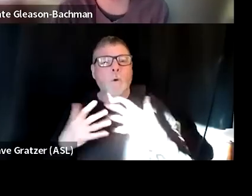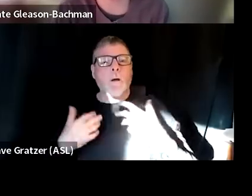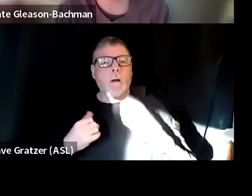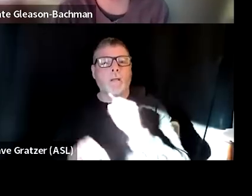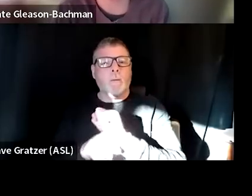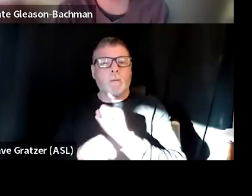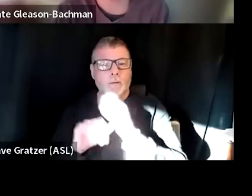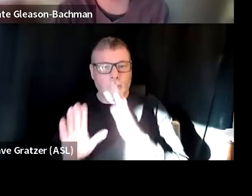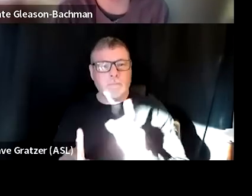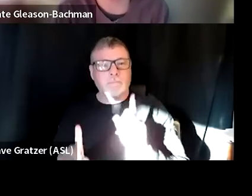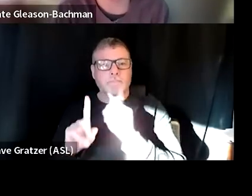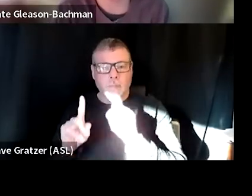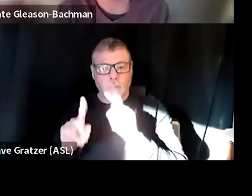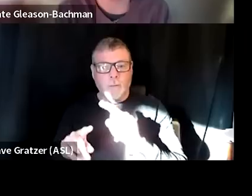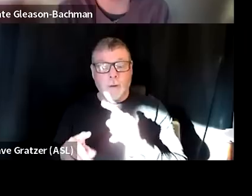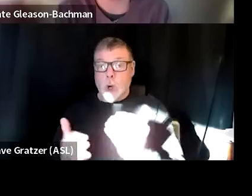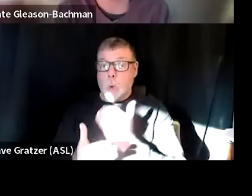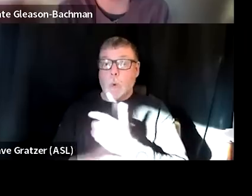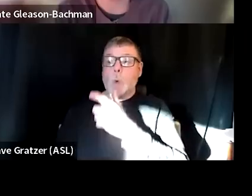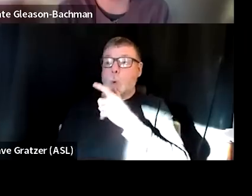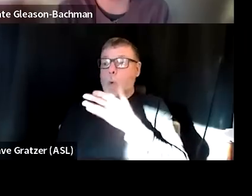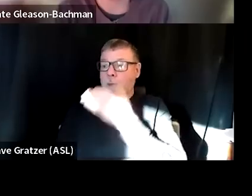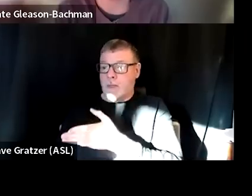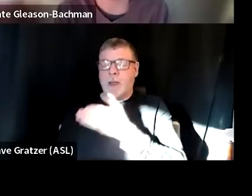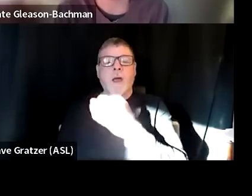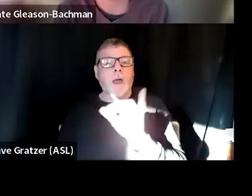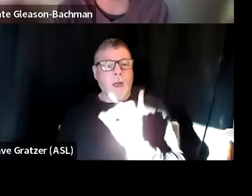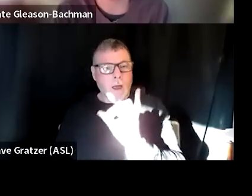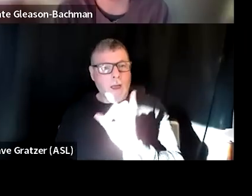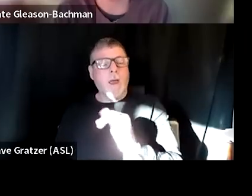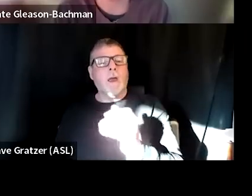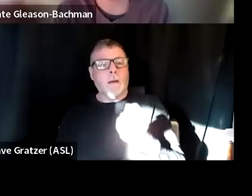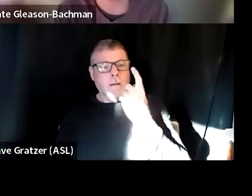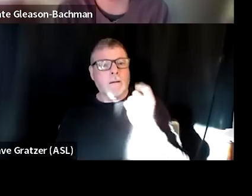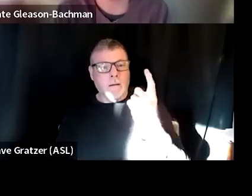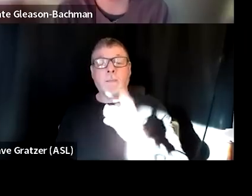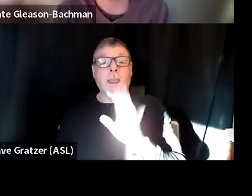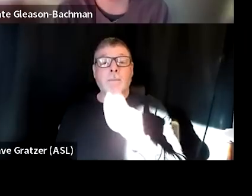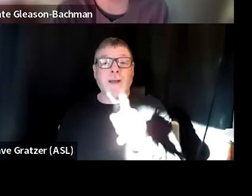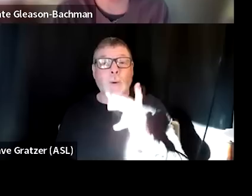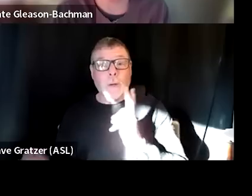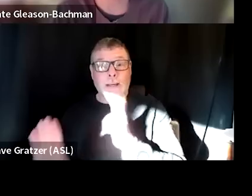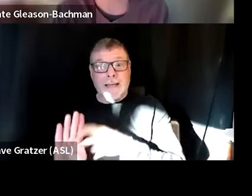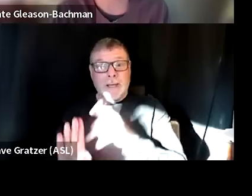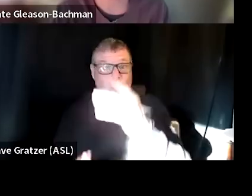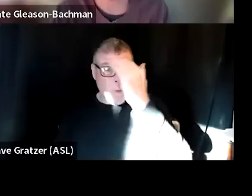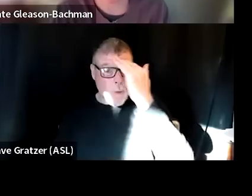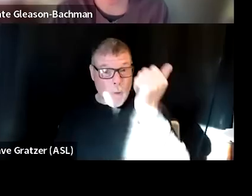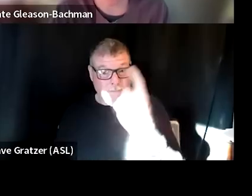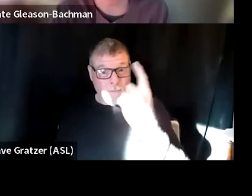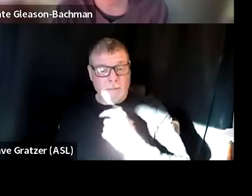first and make sure, like, it's a new encampment, who's there, what's going on. But if you're in an encampment where you know